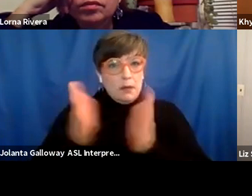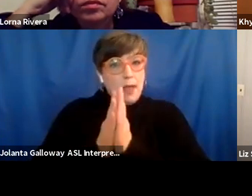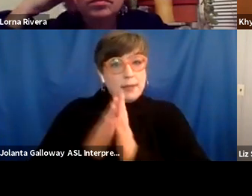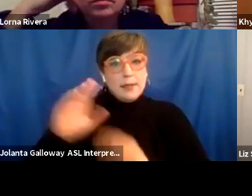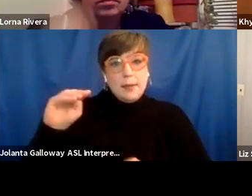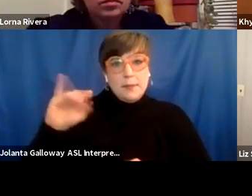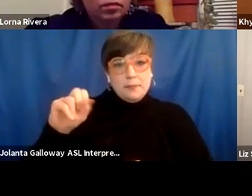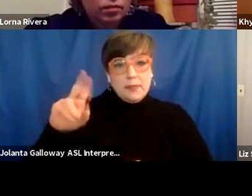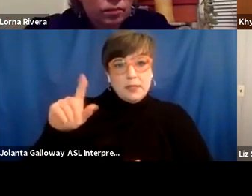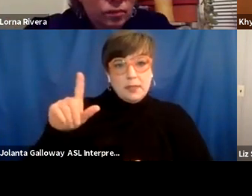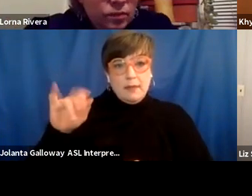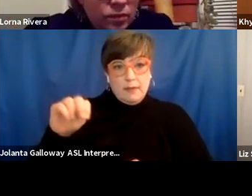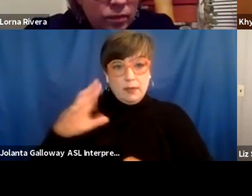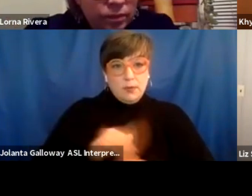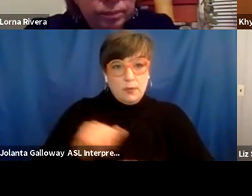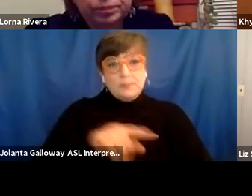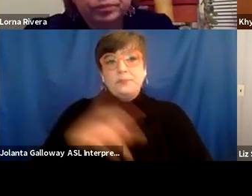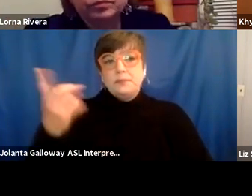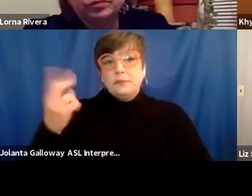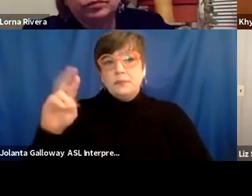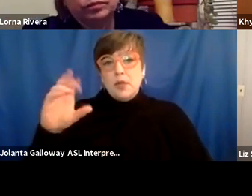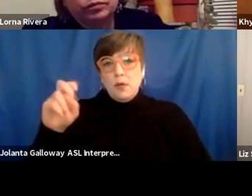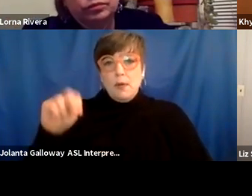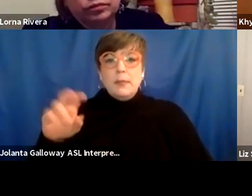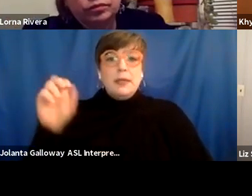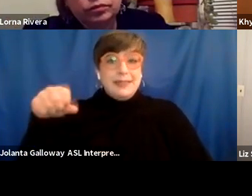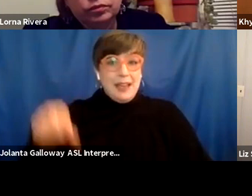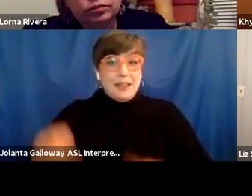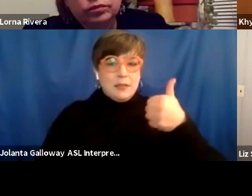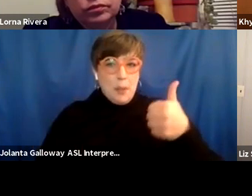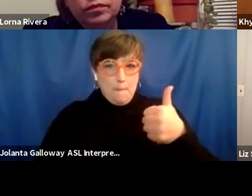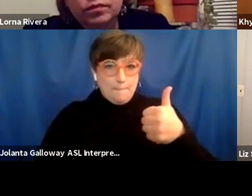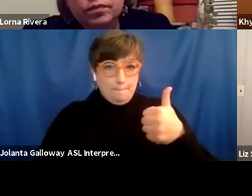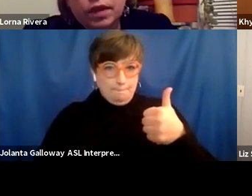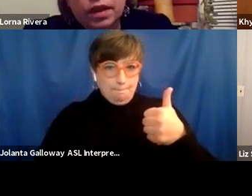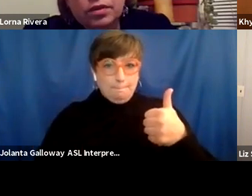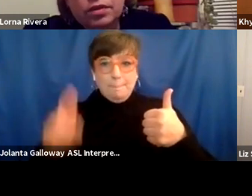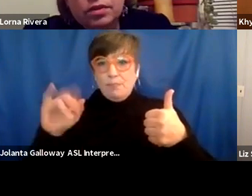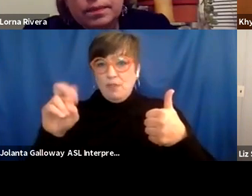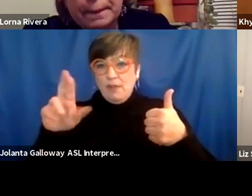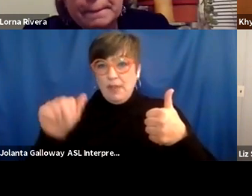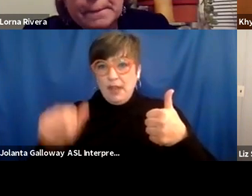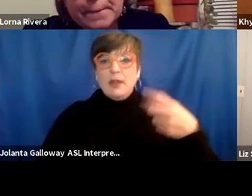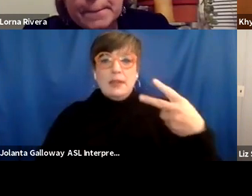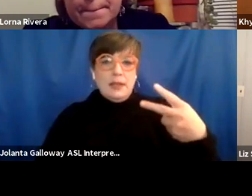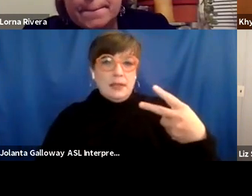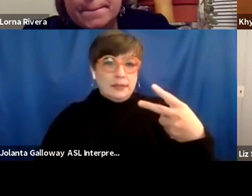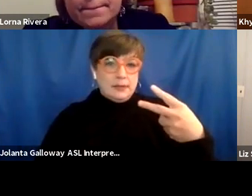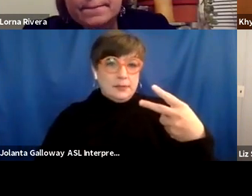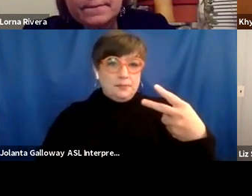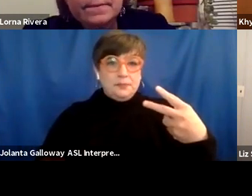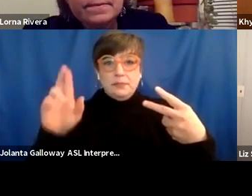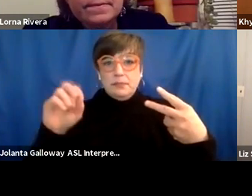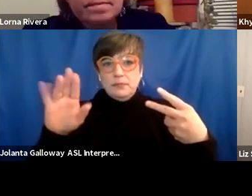call the roll. Dr. Coleman? Yes. Dr. Rivera? Yes. Ms.